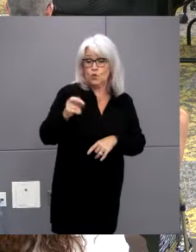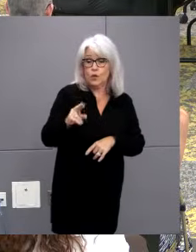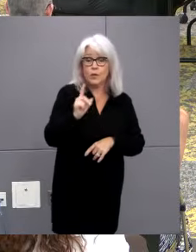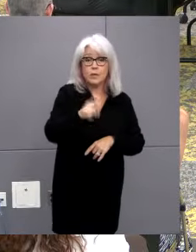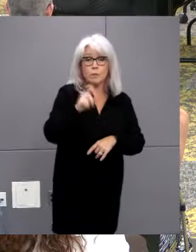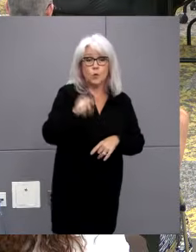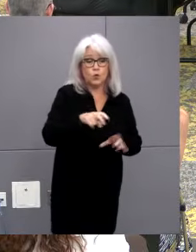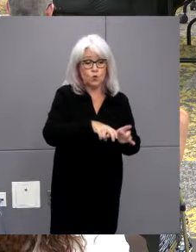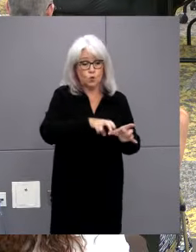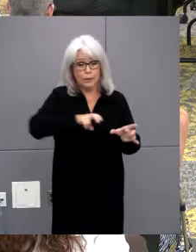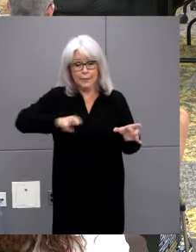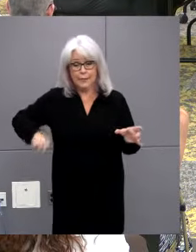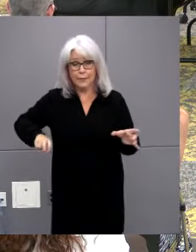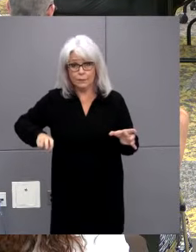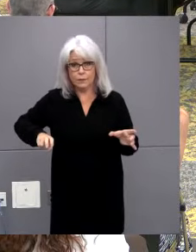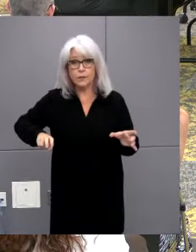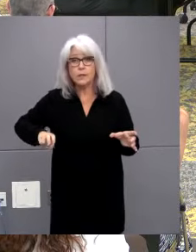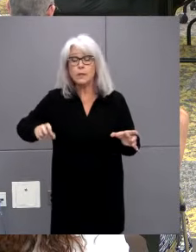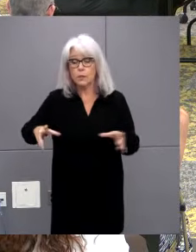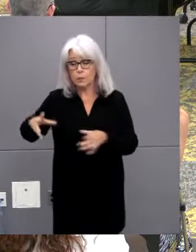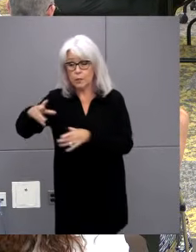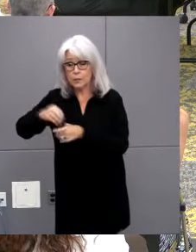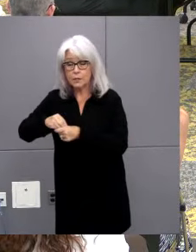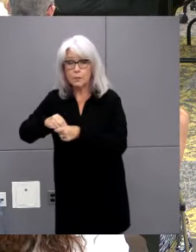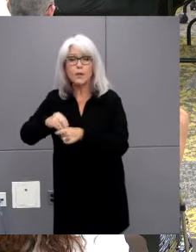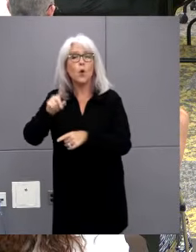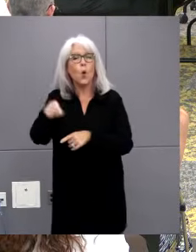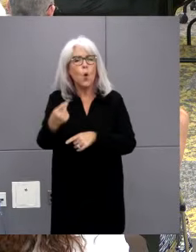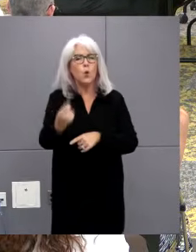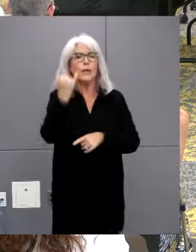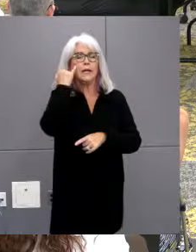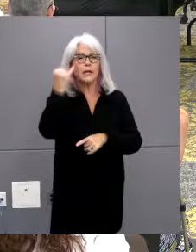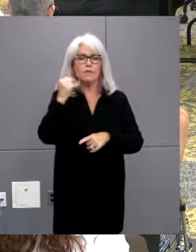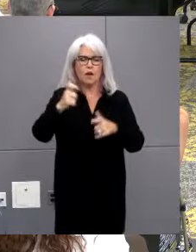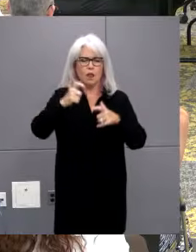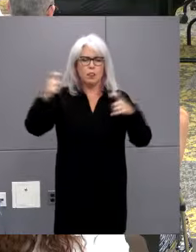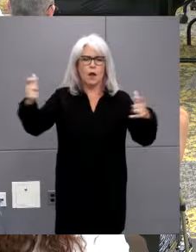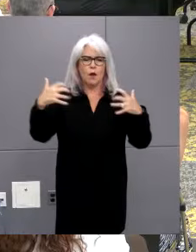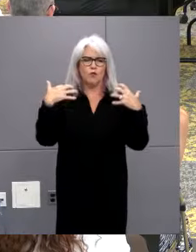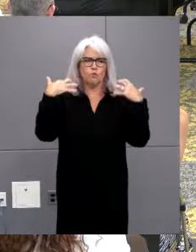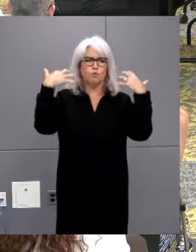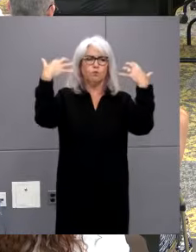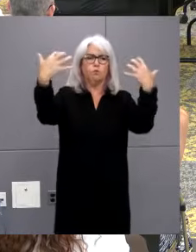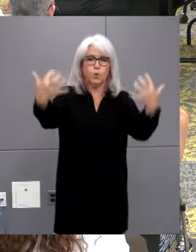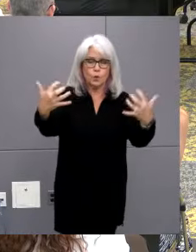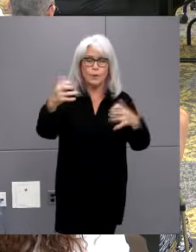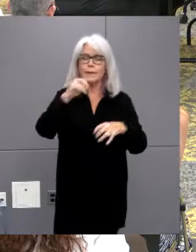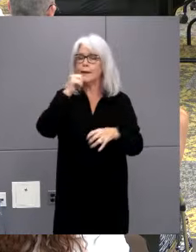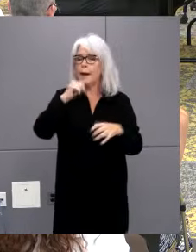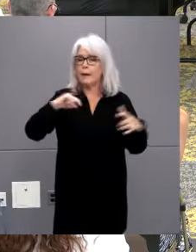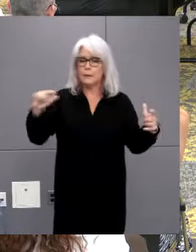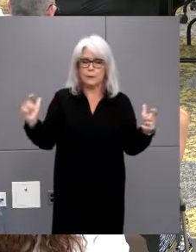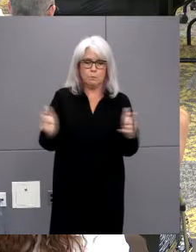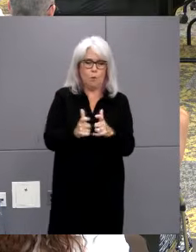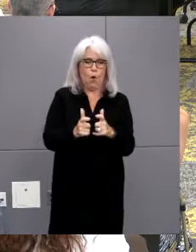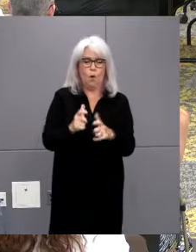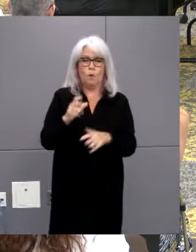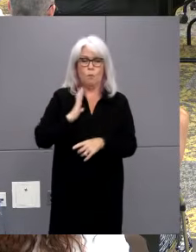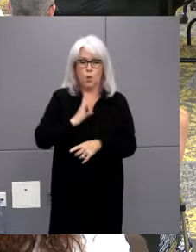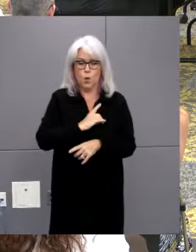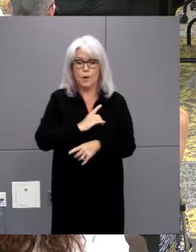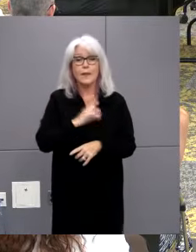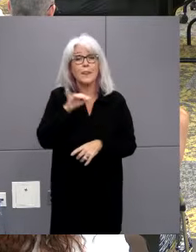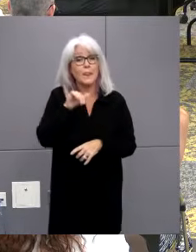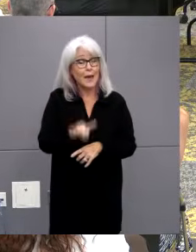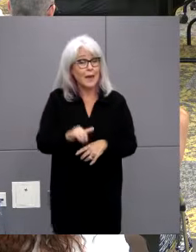to participate in the debate is when it's in a large assembly, not in a small board. So that has been the problem.